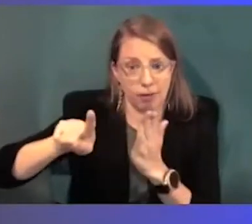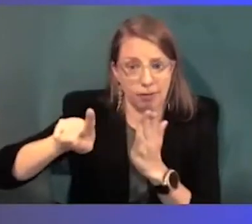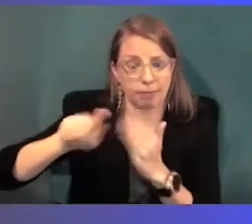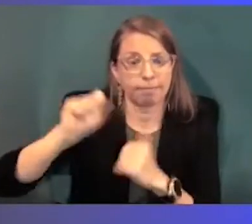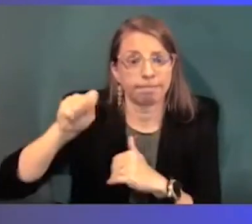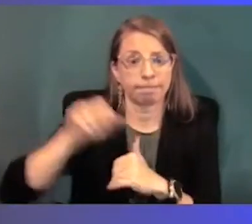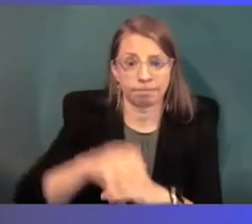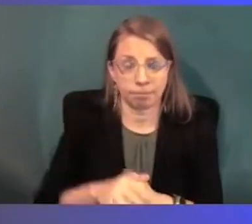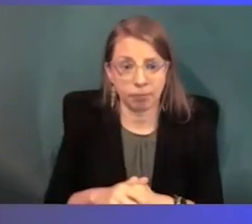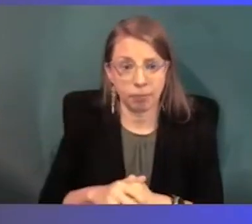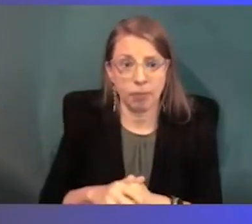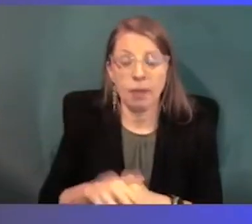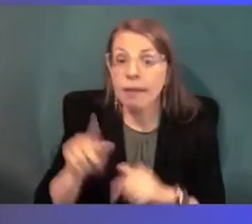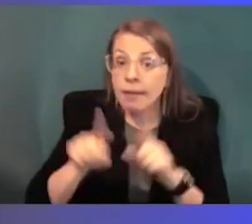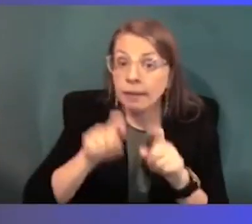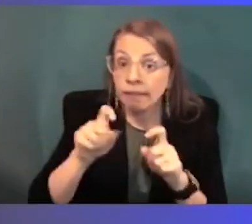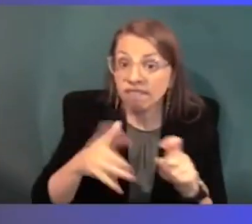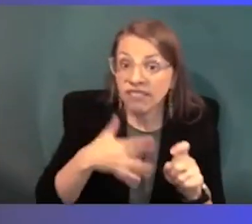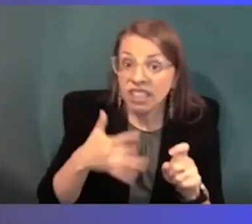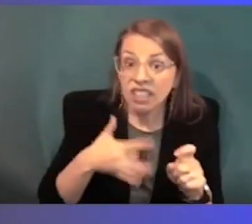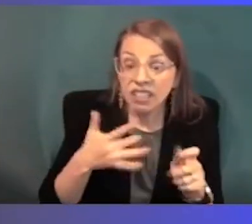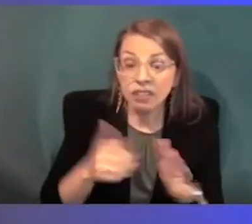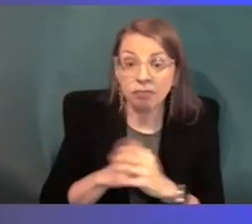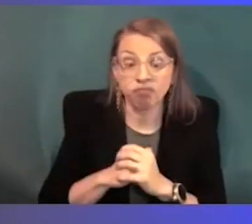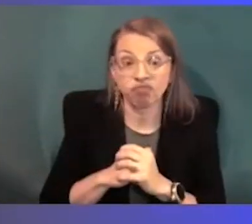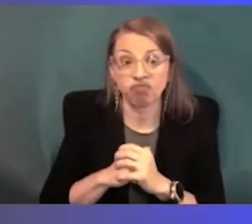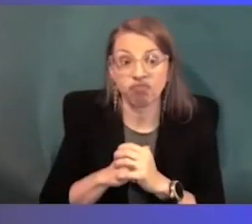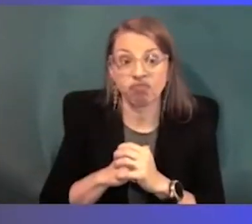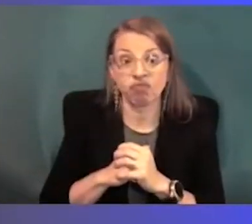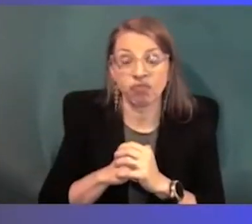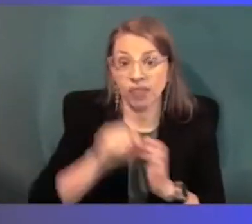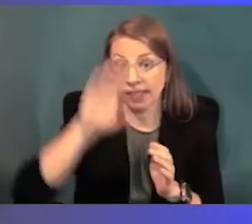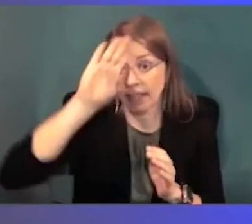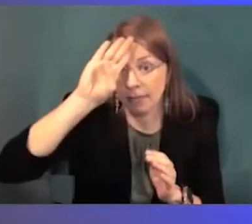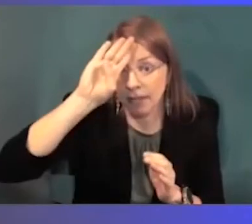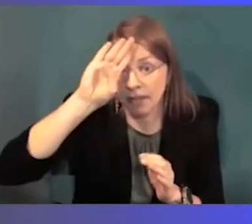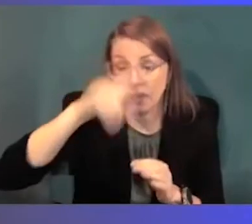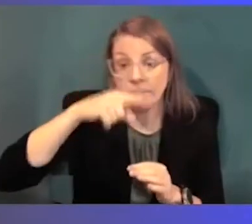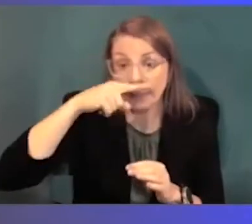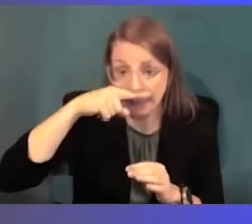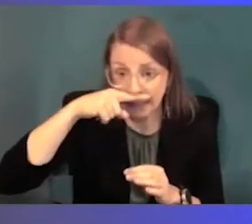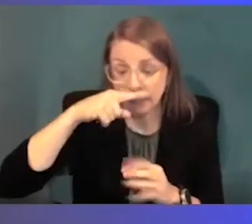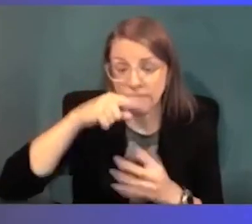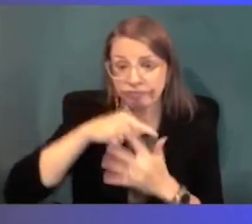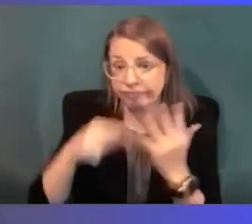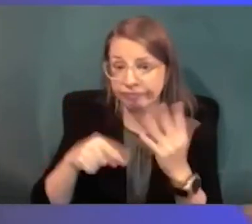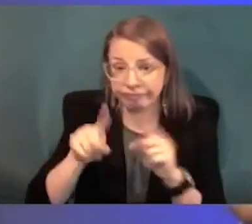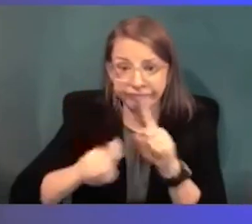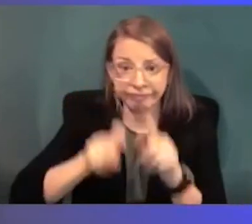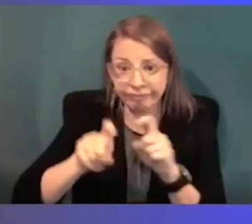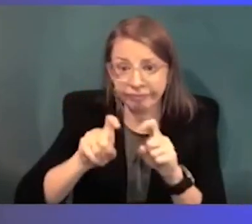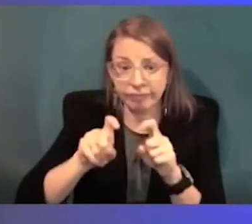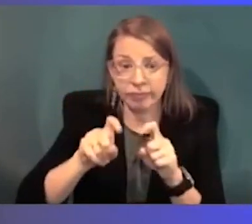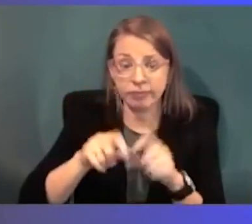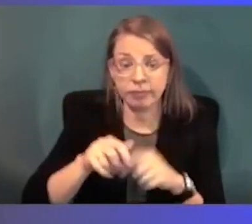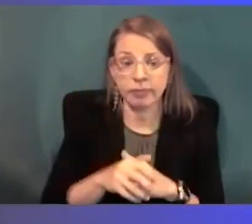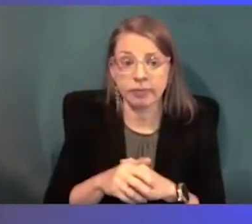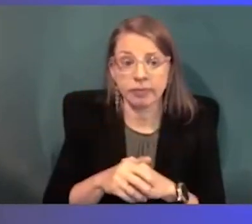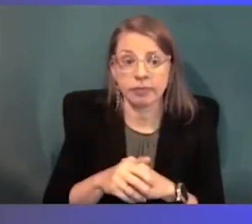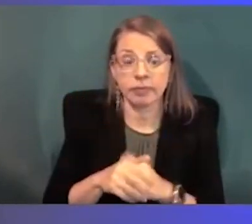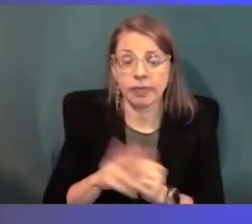have you been feeling any, having temperatures or sneezing and all that? I mean, and you have to sign in.